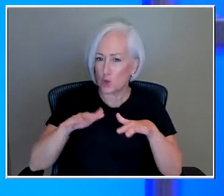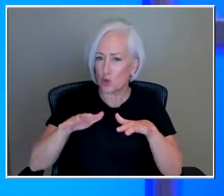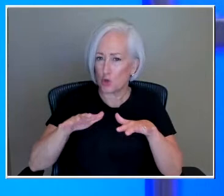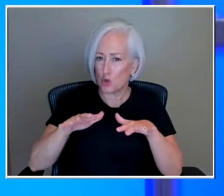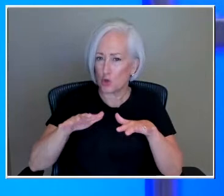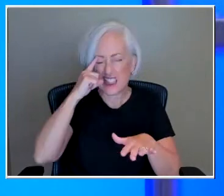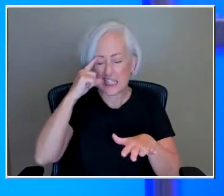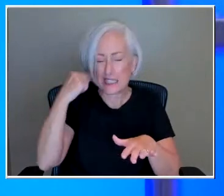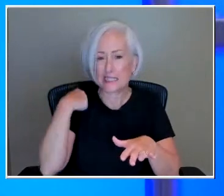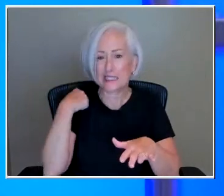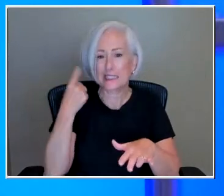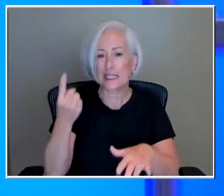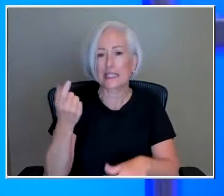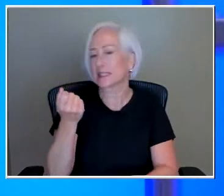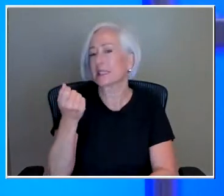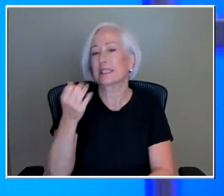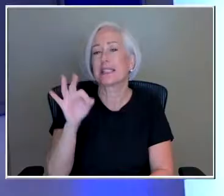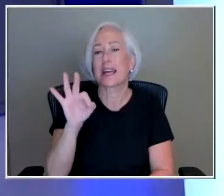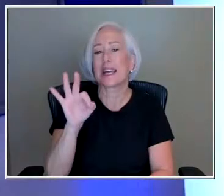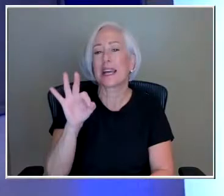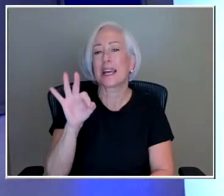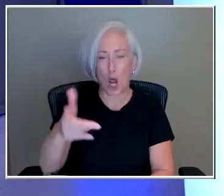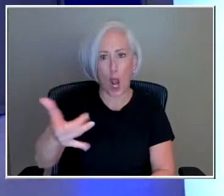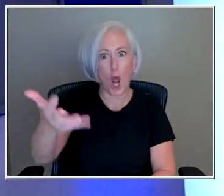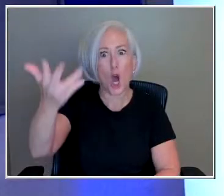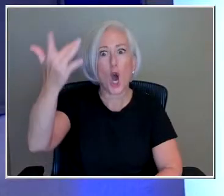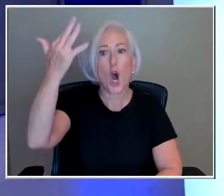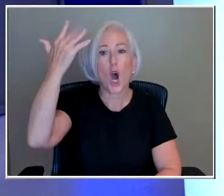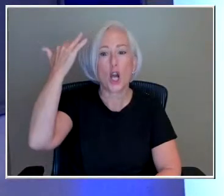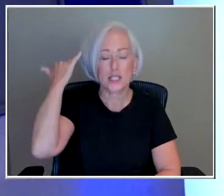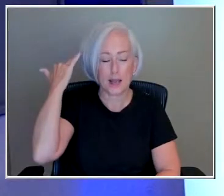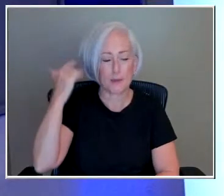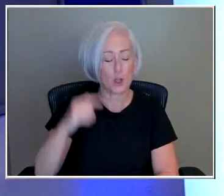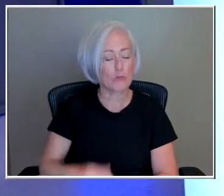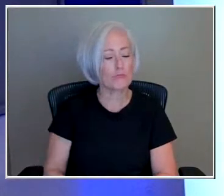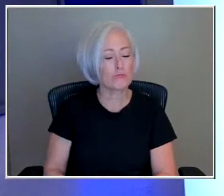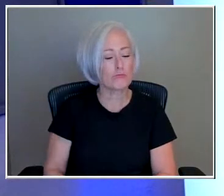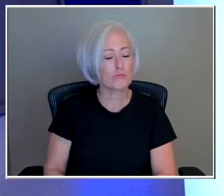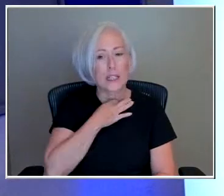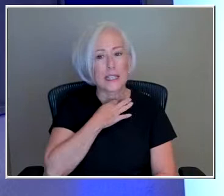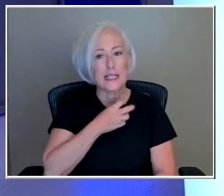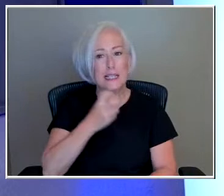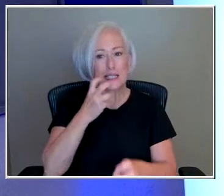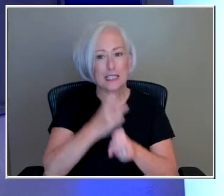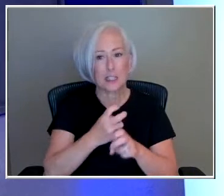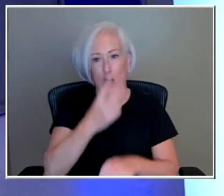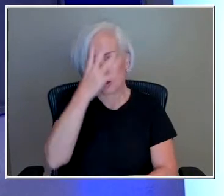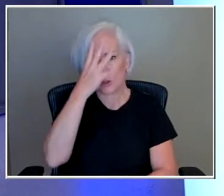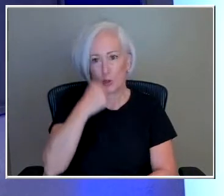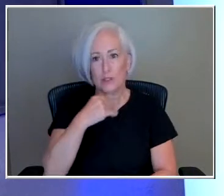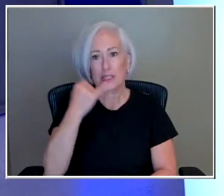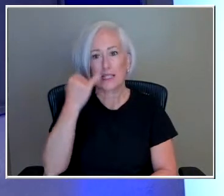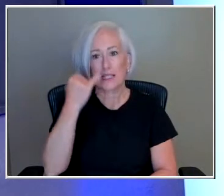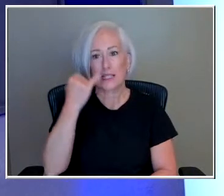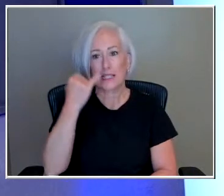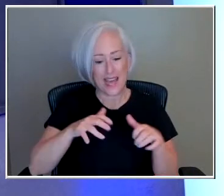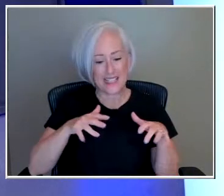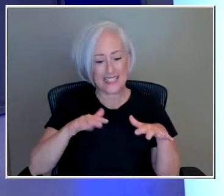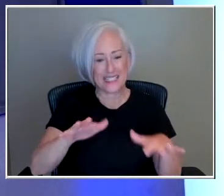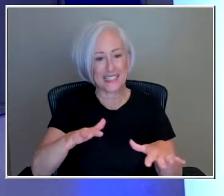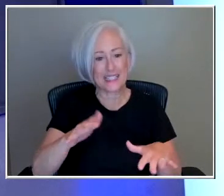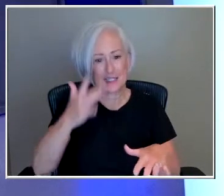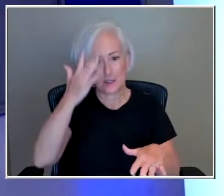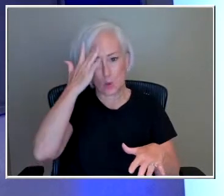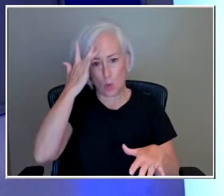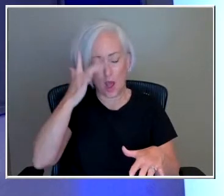That's a long time ago. So Jean wants to know, is it difficult to sleep if you have this disease? Now, you said that's a tremor is when it's active,